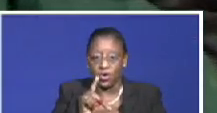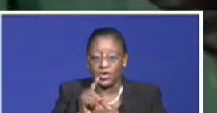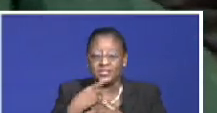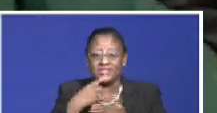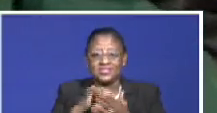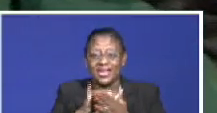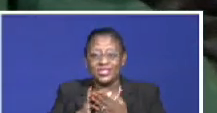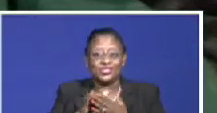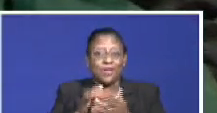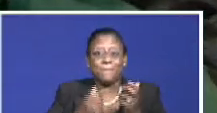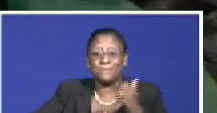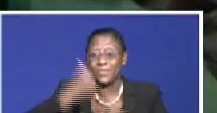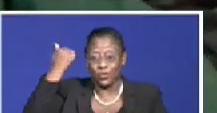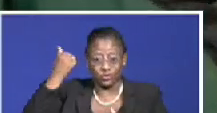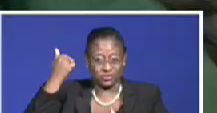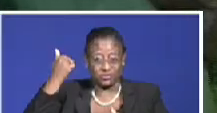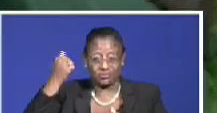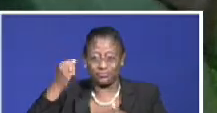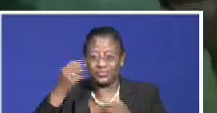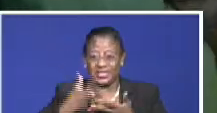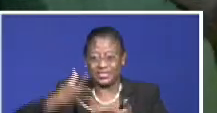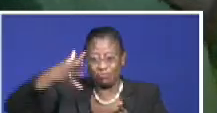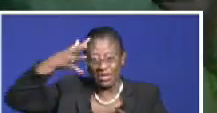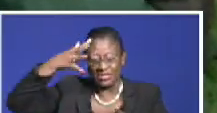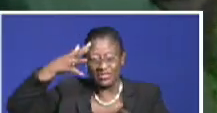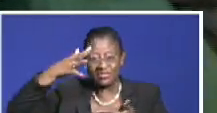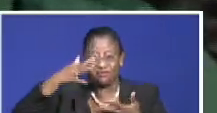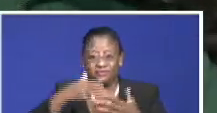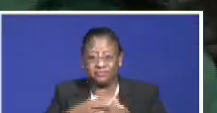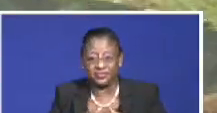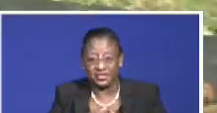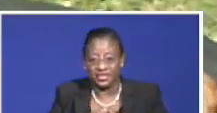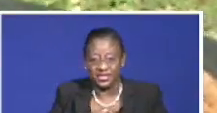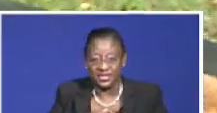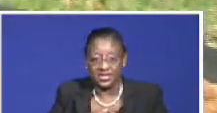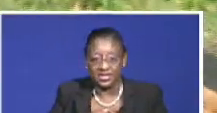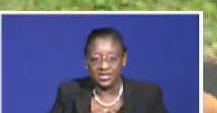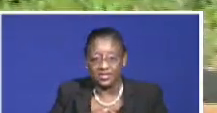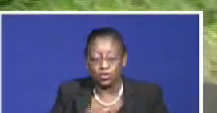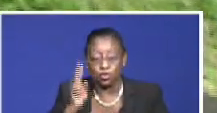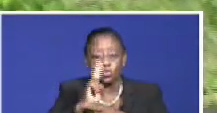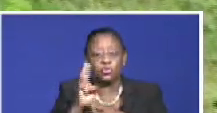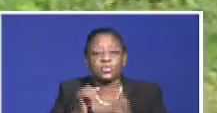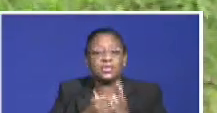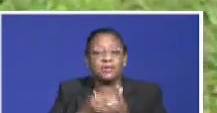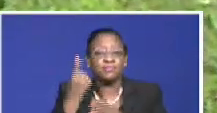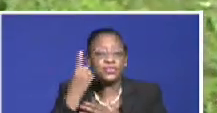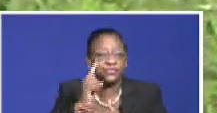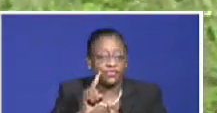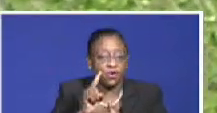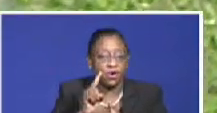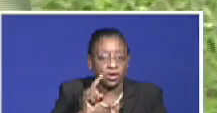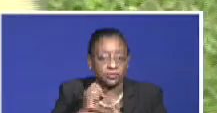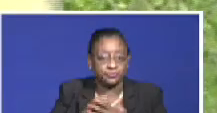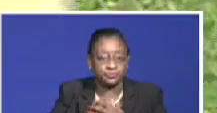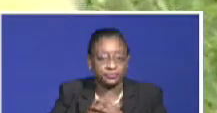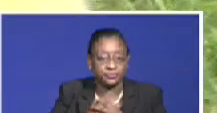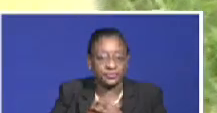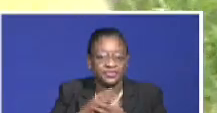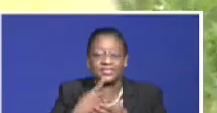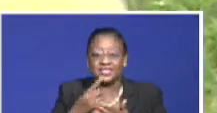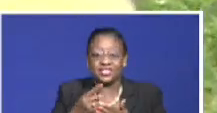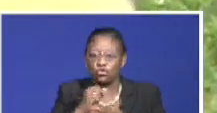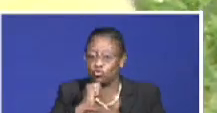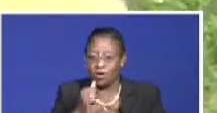most expensive. Because of the texture and what the end user uses it for. And I think that is why it's very scarce